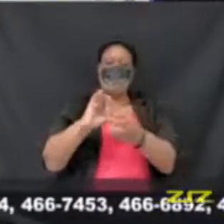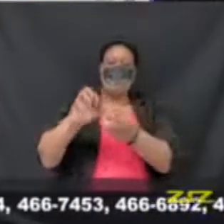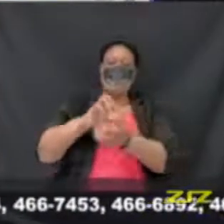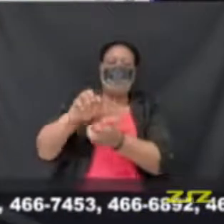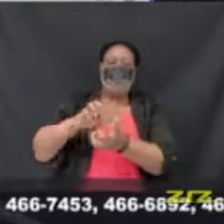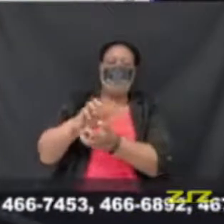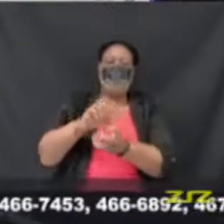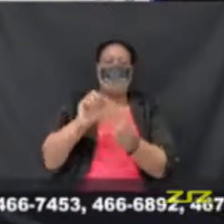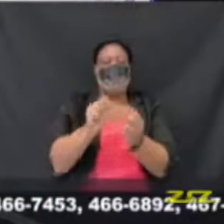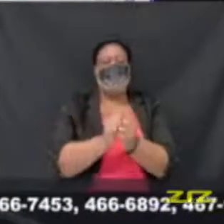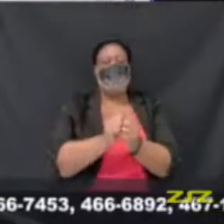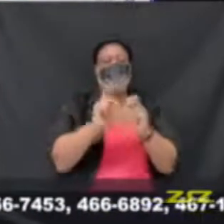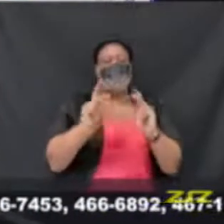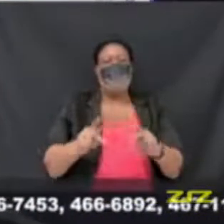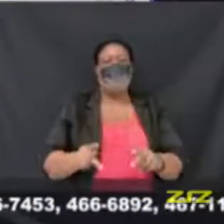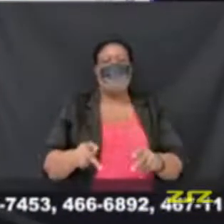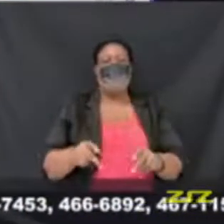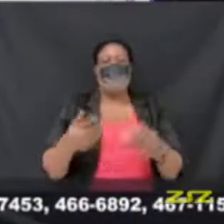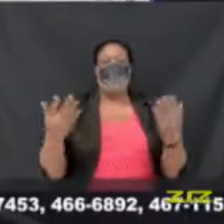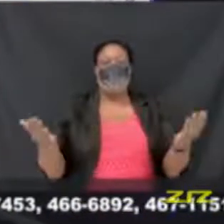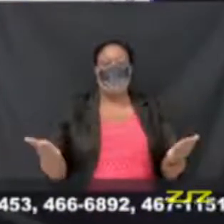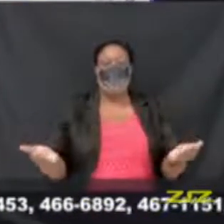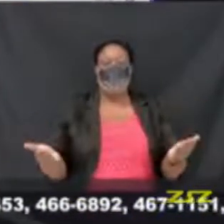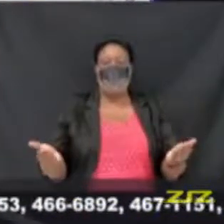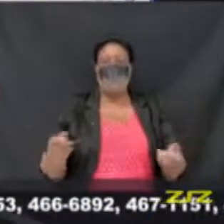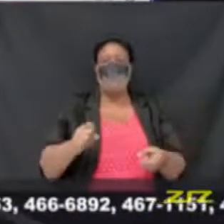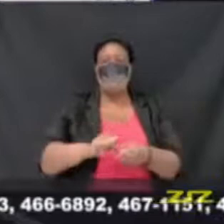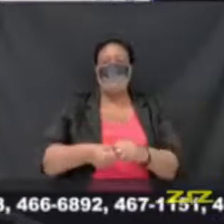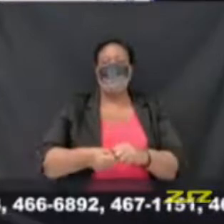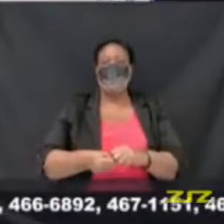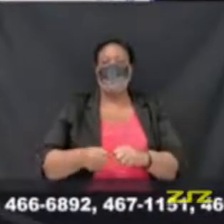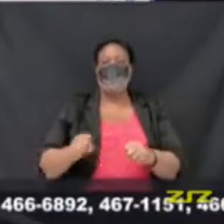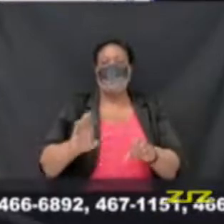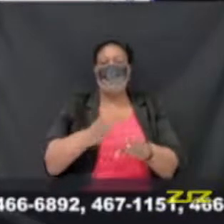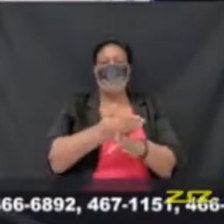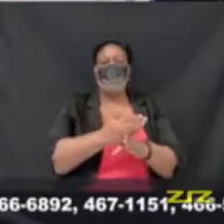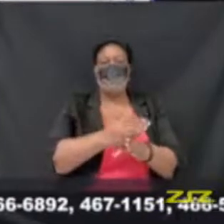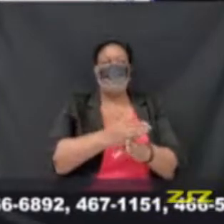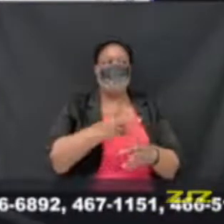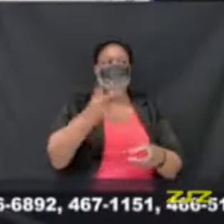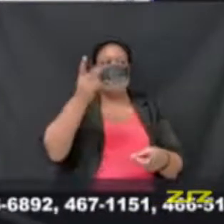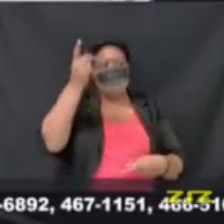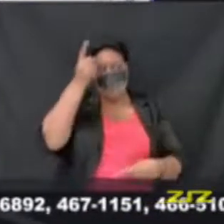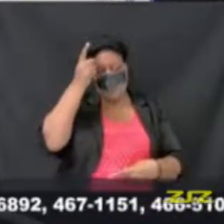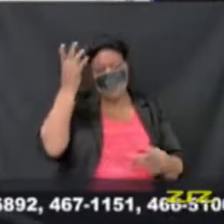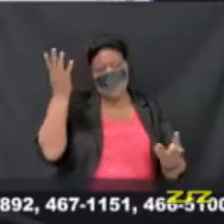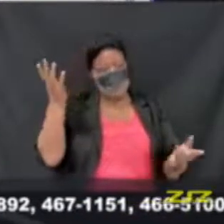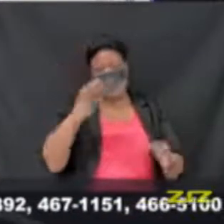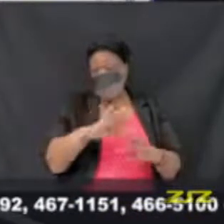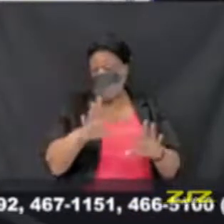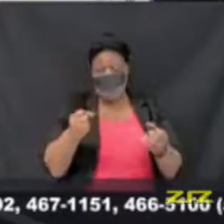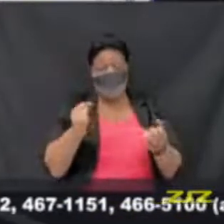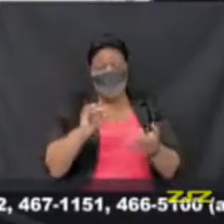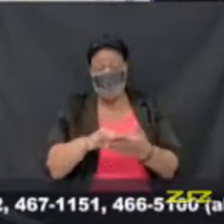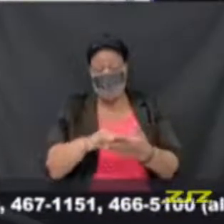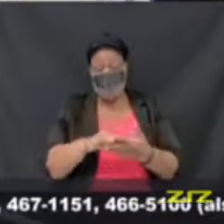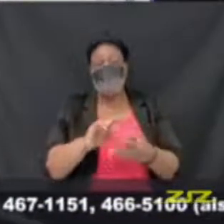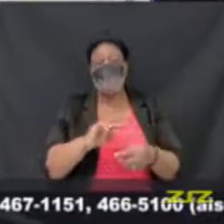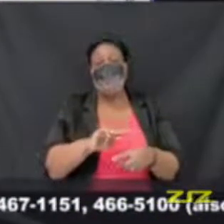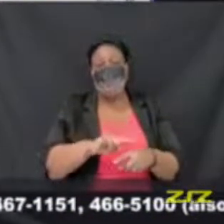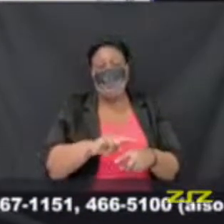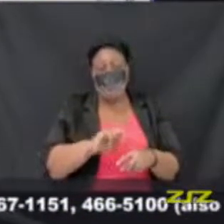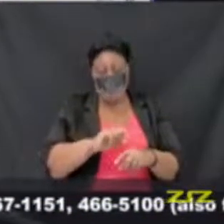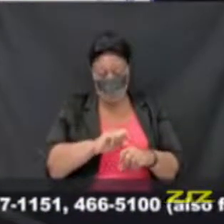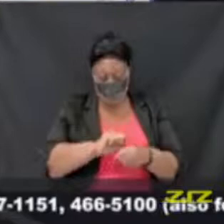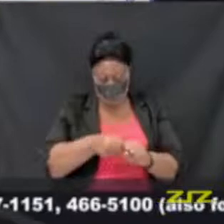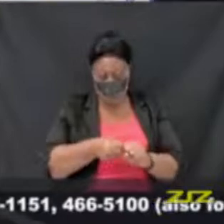vaccinated, we have the barrier created there. Now, there is